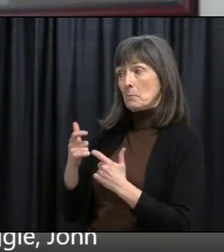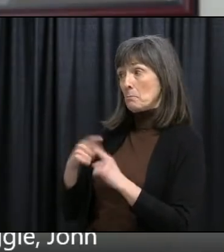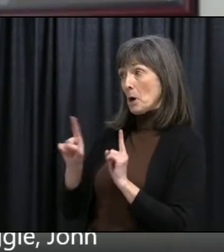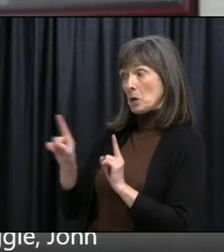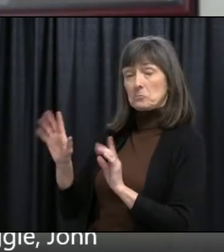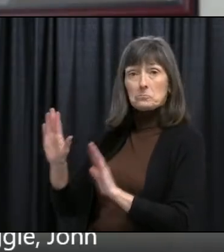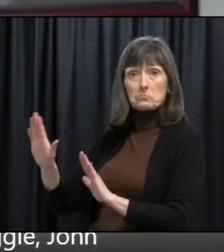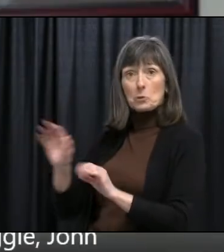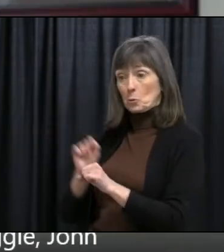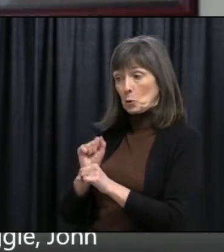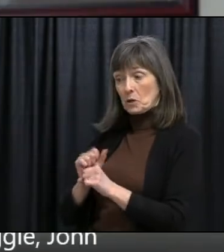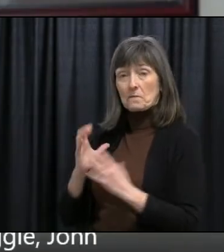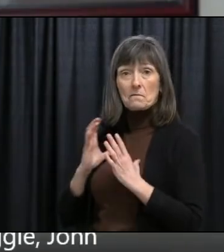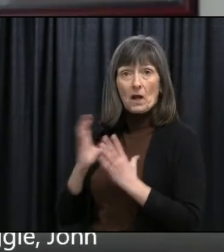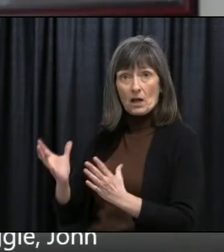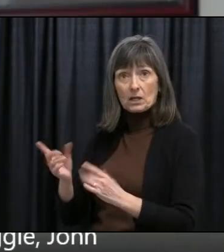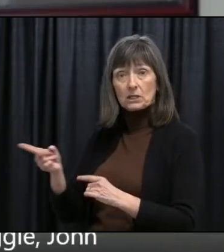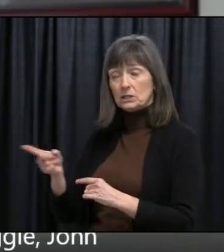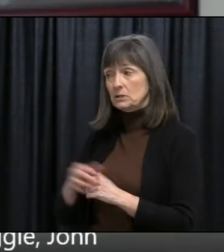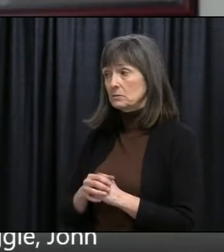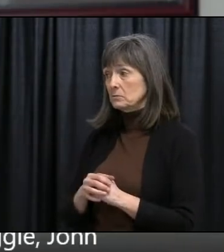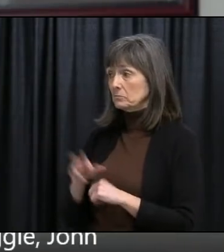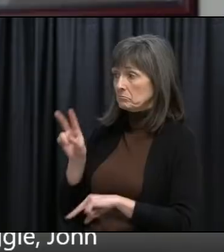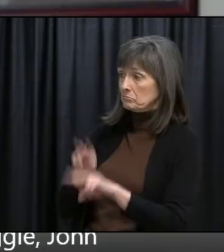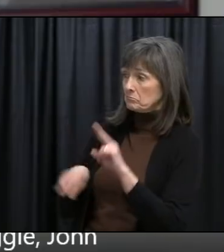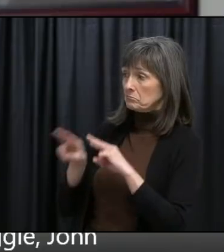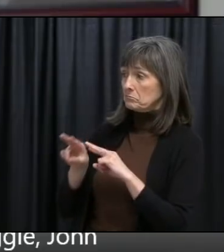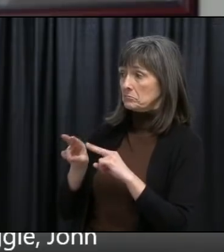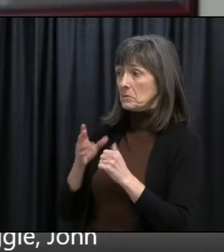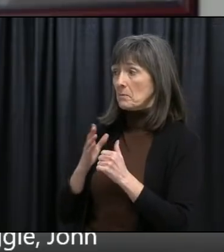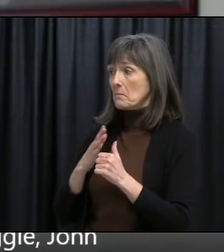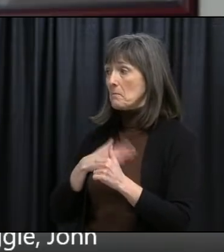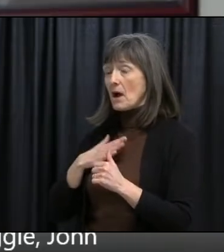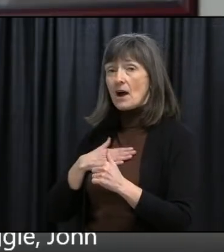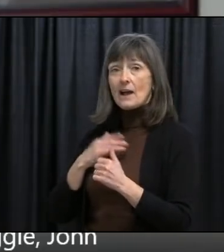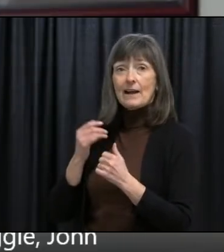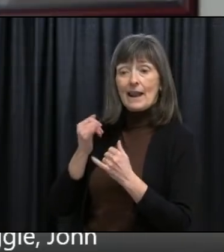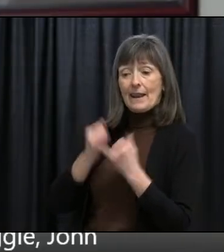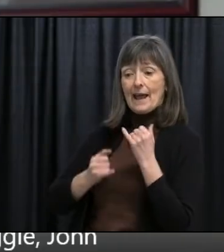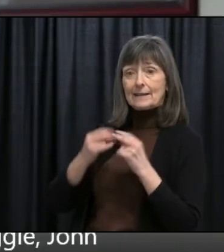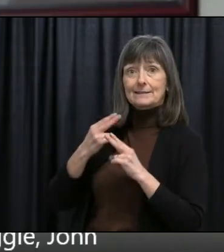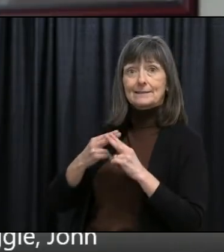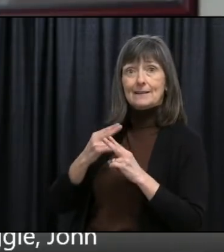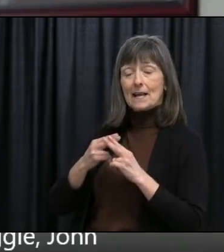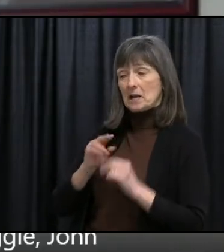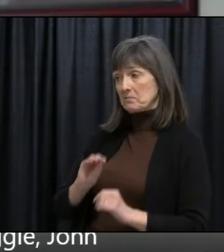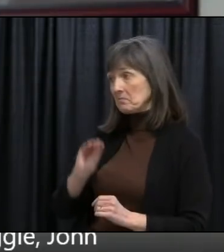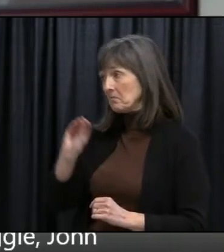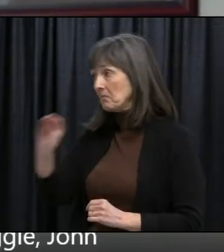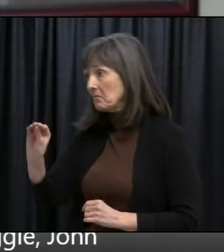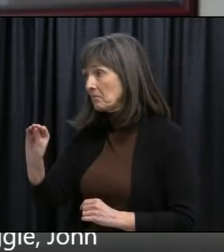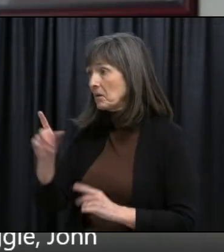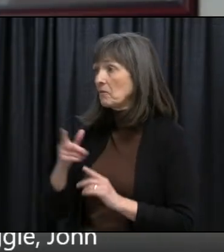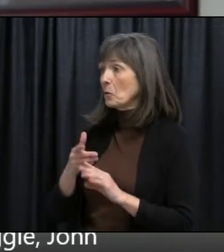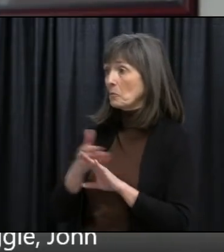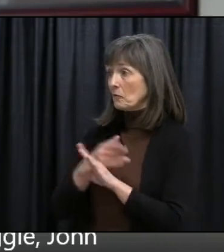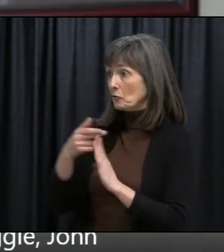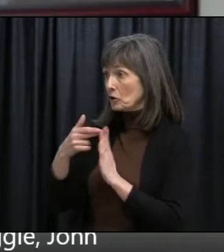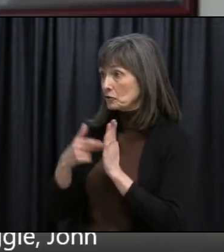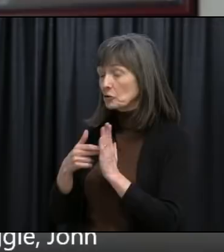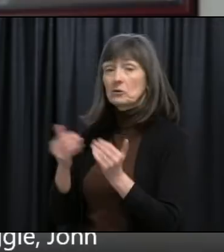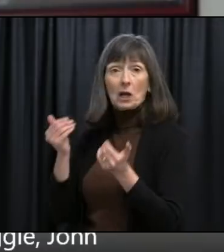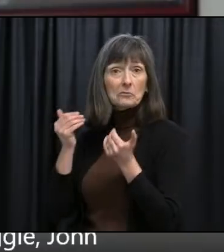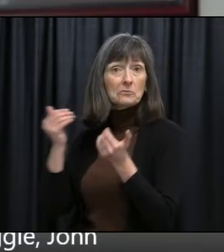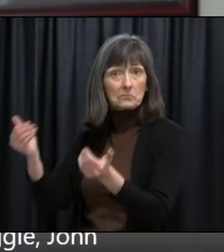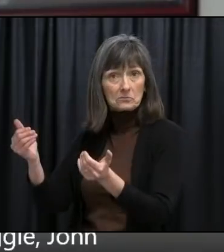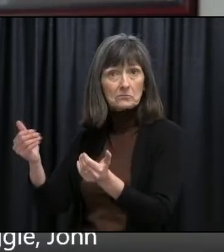fine. It's my first letter and my last name falls into this period to do the pre-registration. I went ahead and